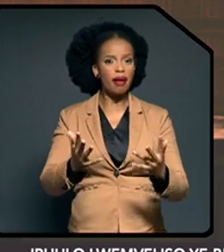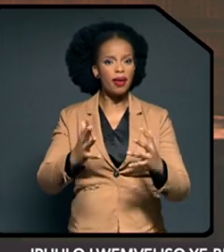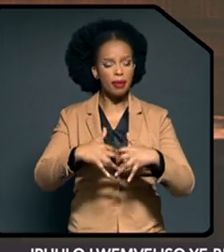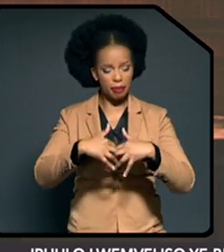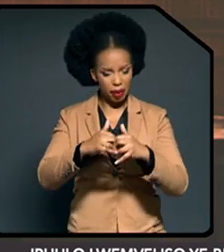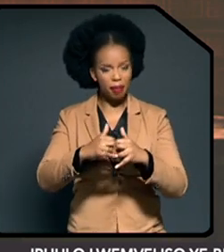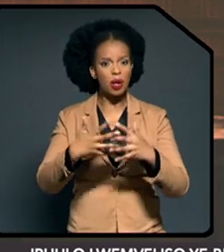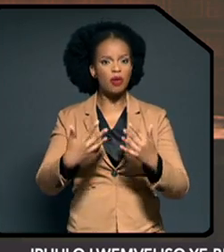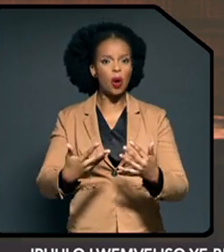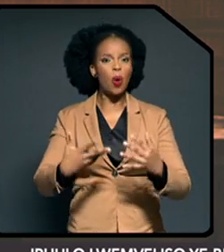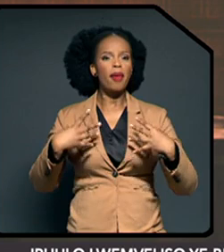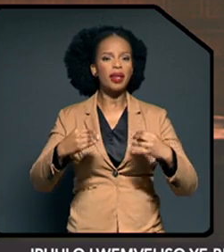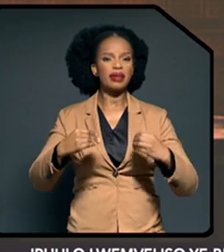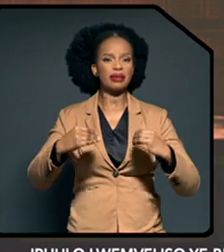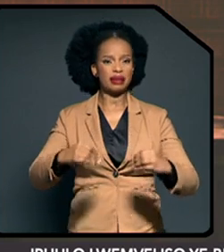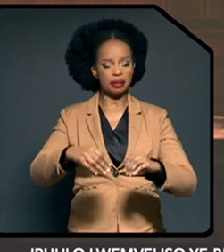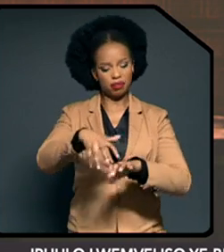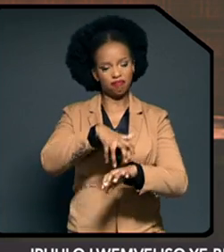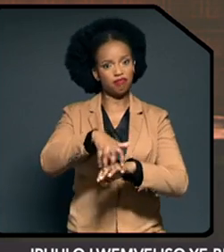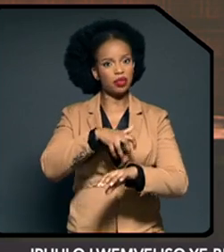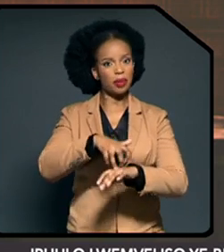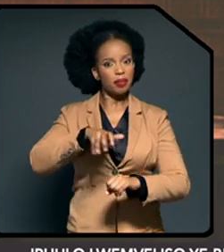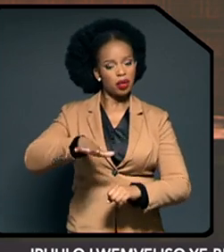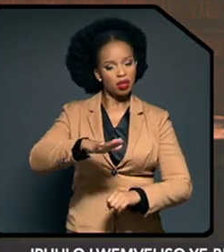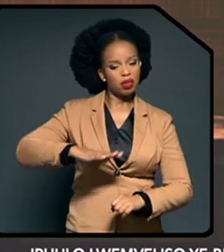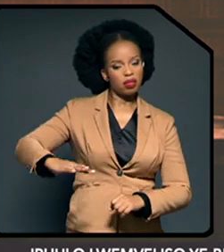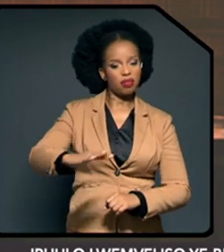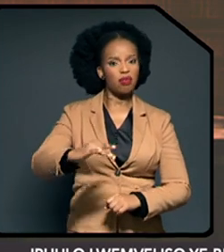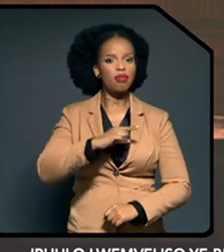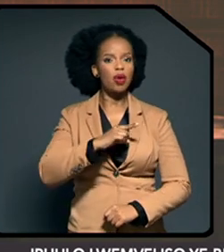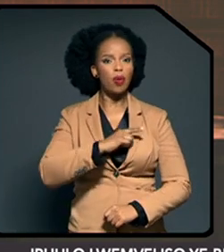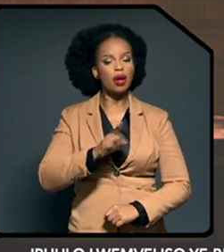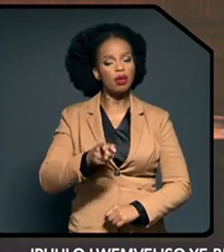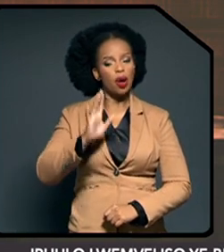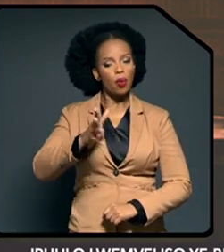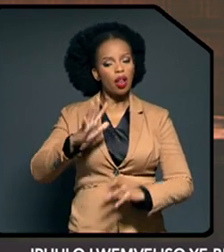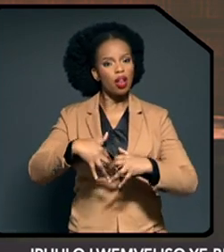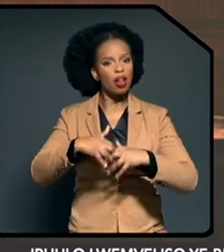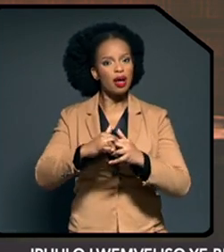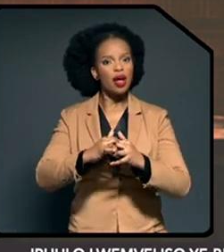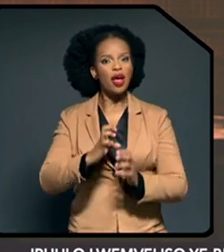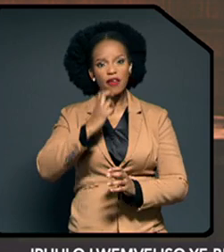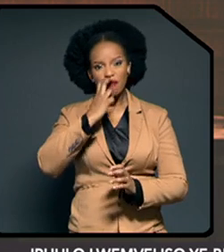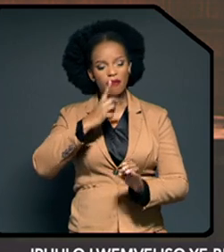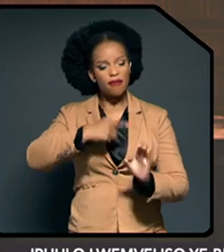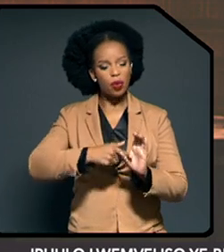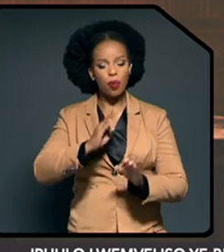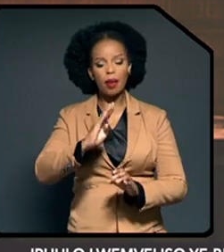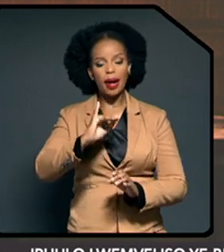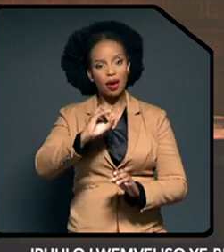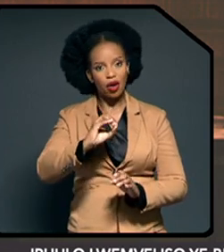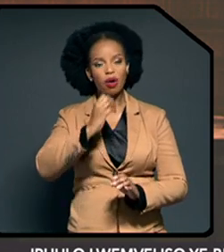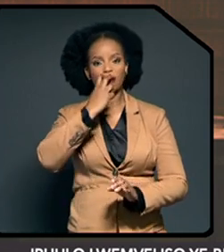ezolimo asekuhlaleni naza kusebenza kwiphulo lokuvelisa i-biofuel. Eli phulo liyinxalenye